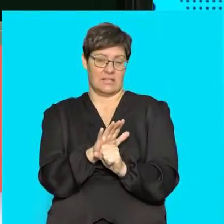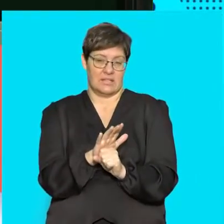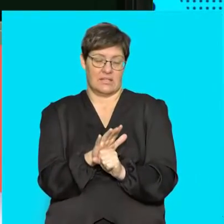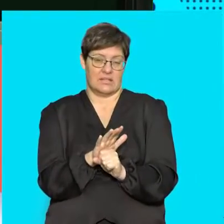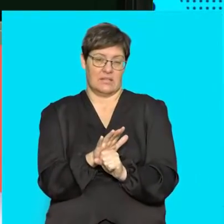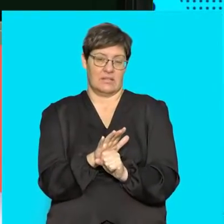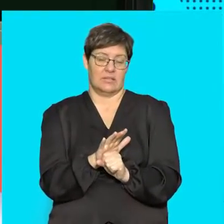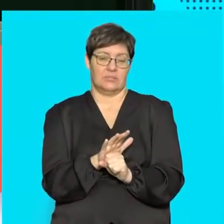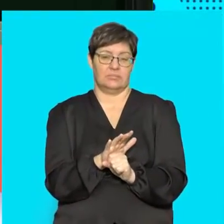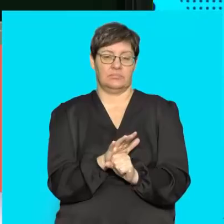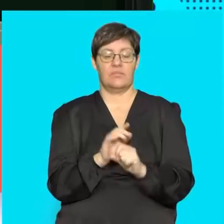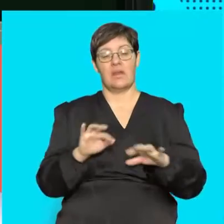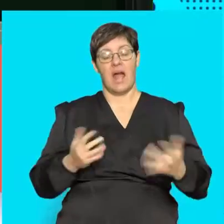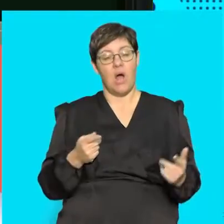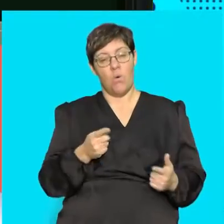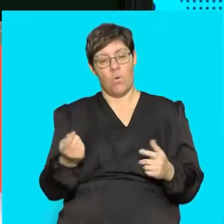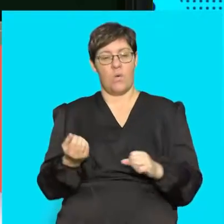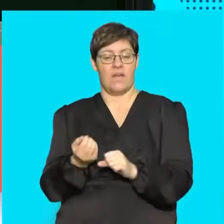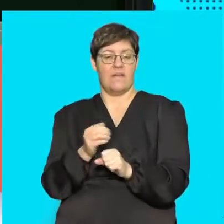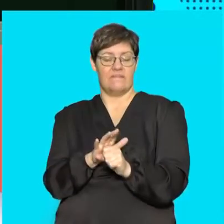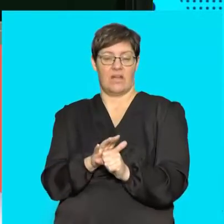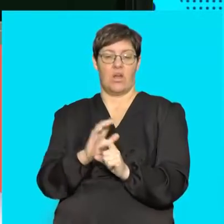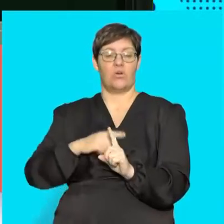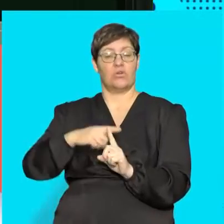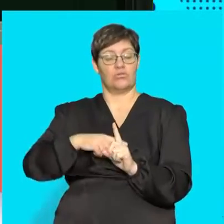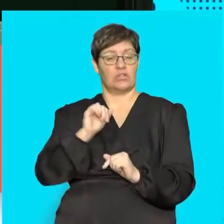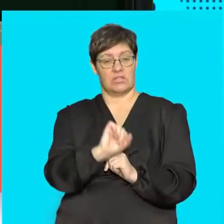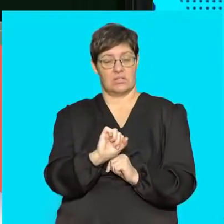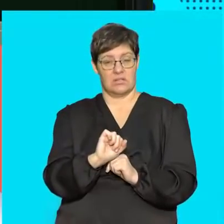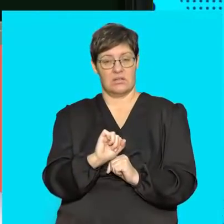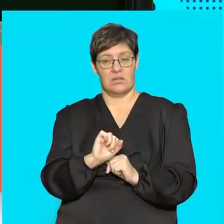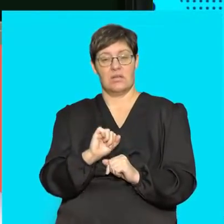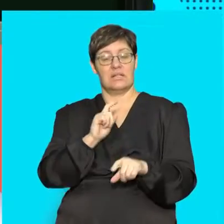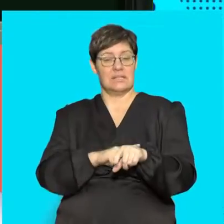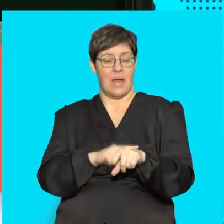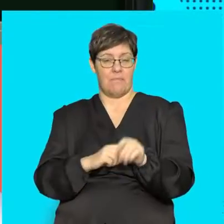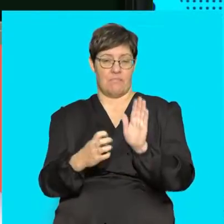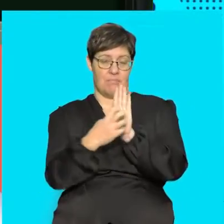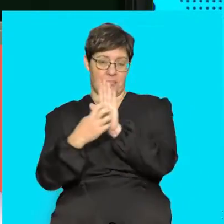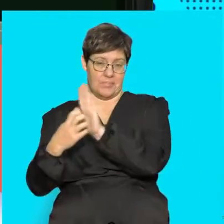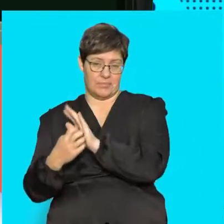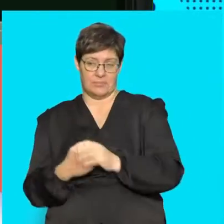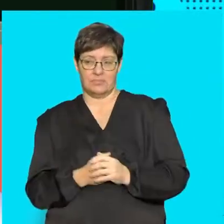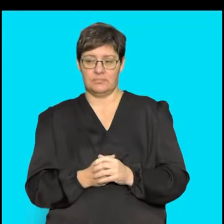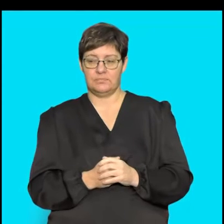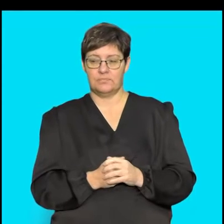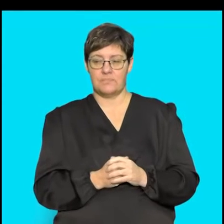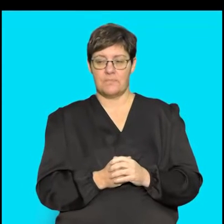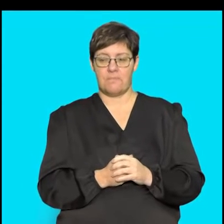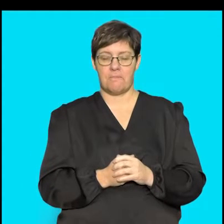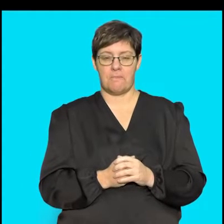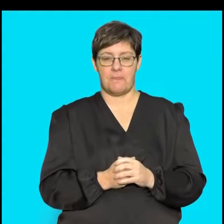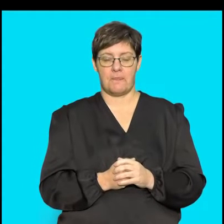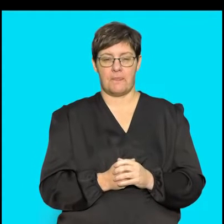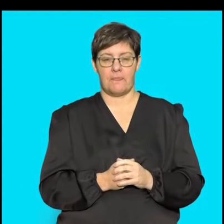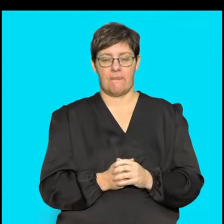the concentrations and how it will affect the concentration time graphs.